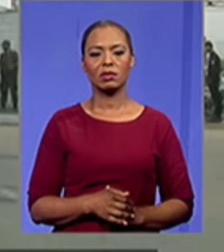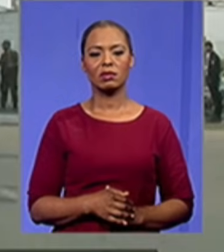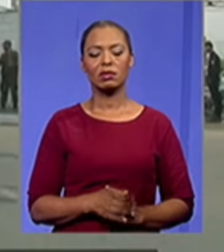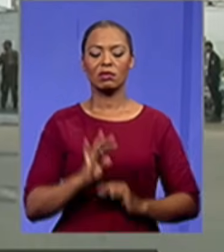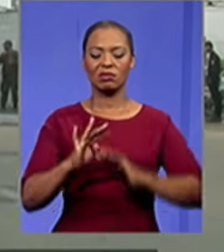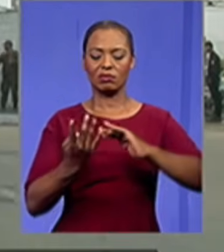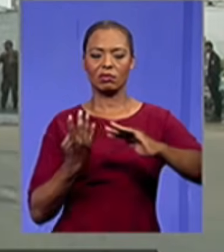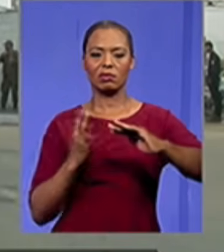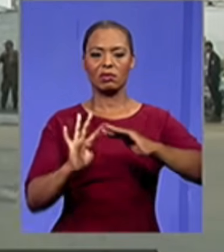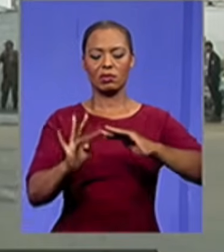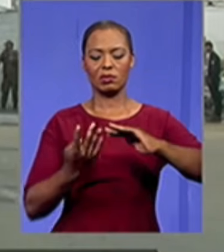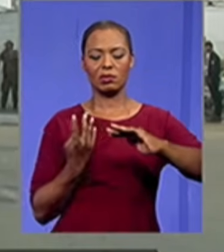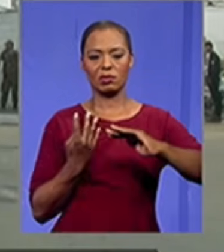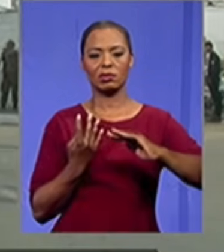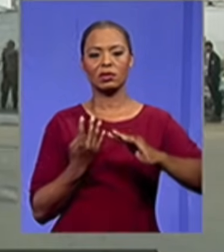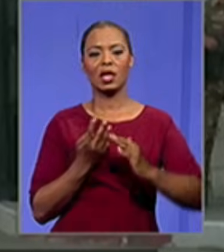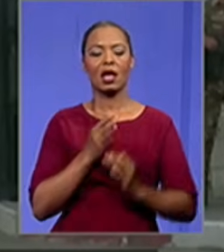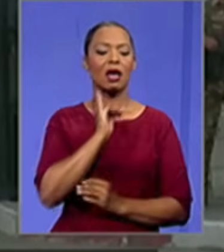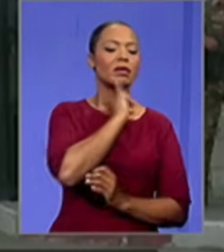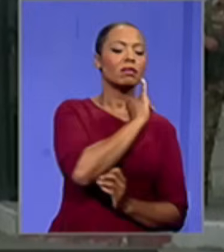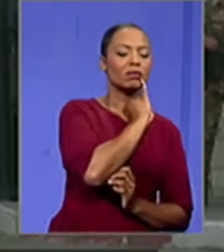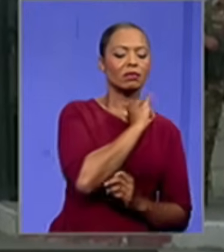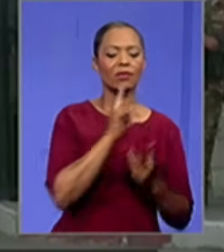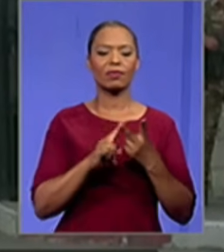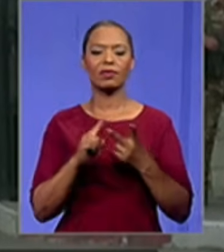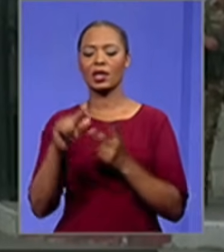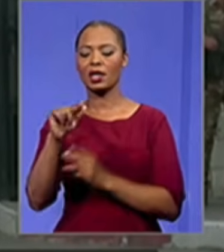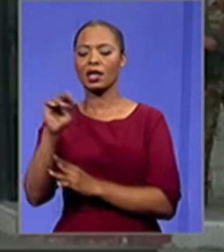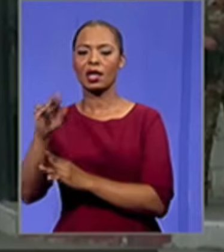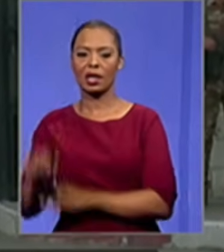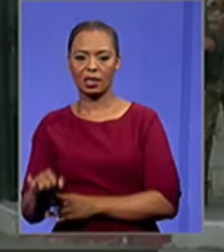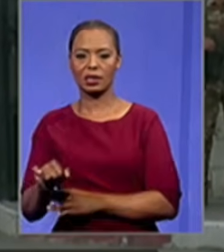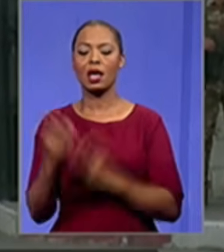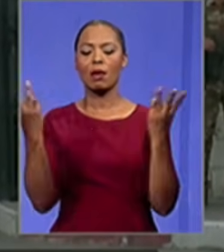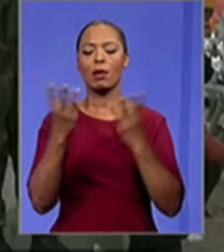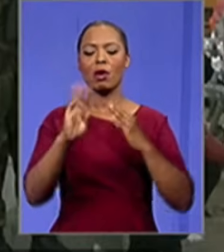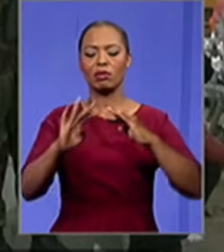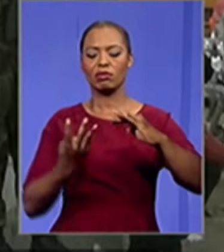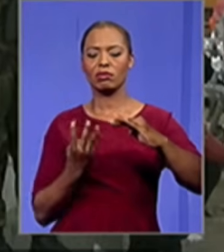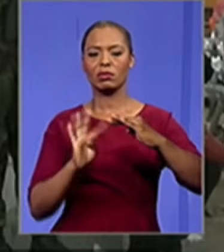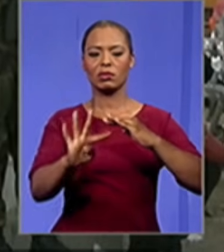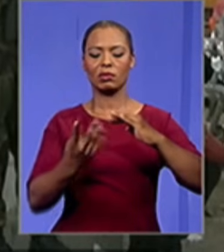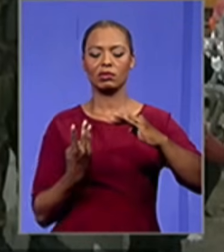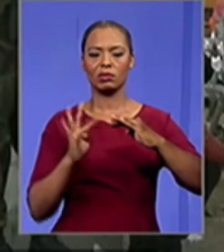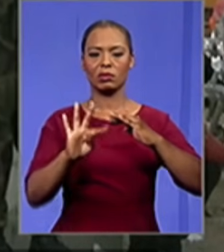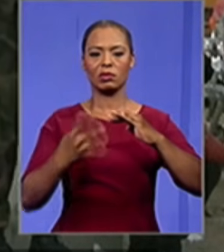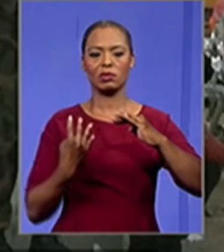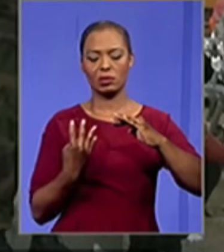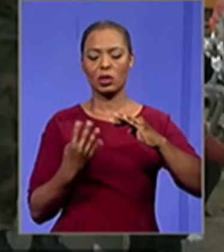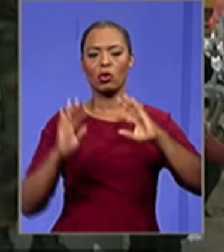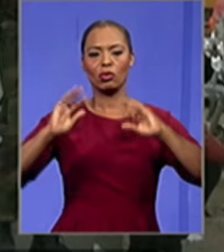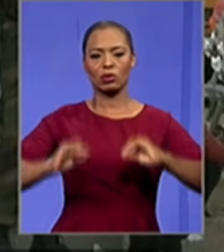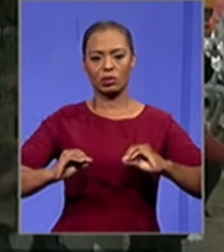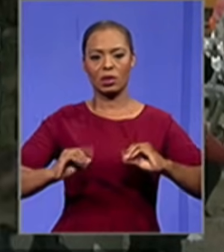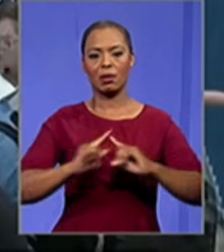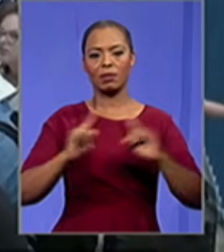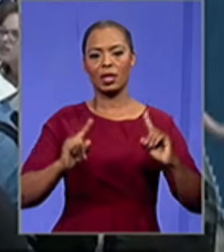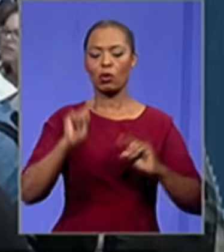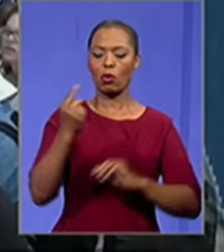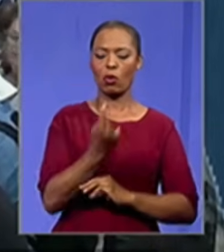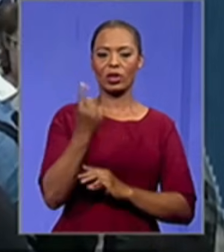between Gaza and Israel. All of these crossings are stopped except Rafah